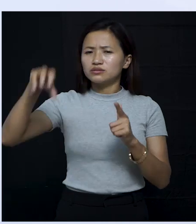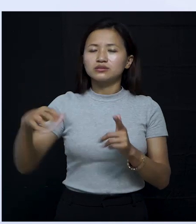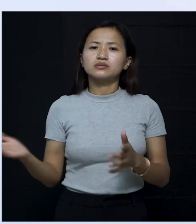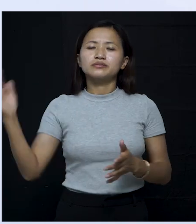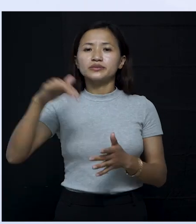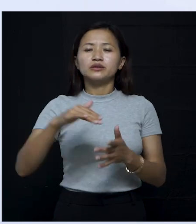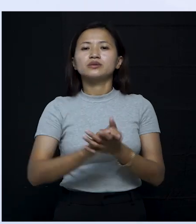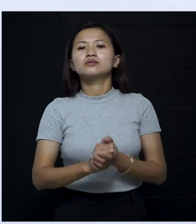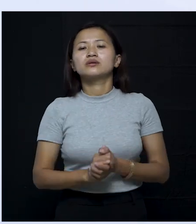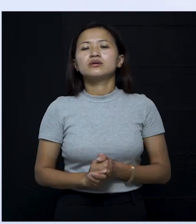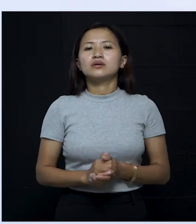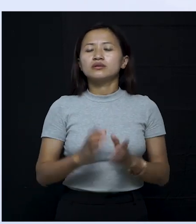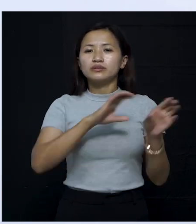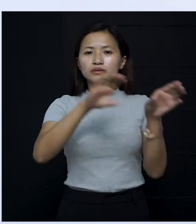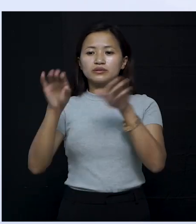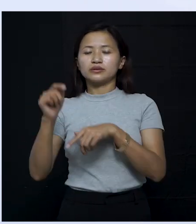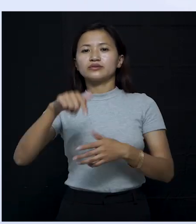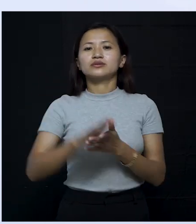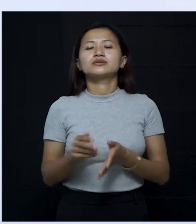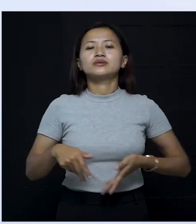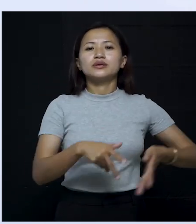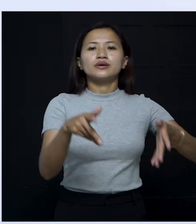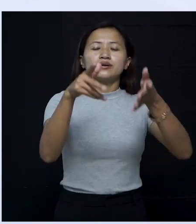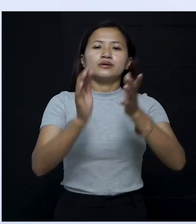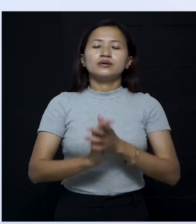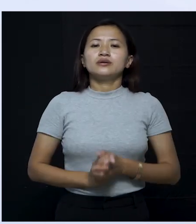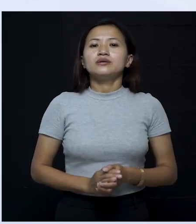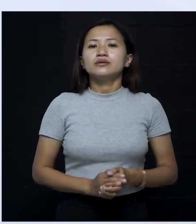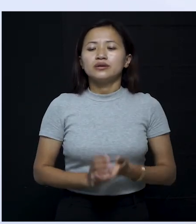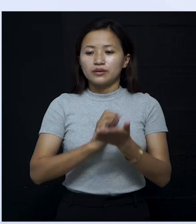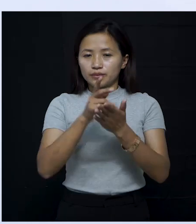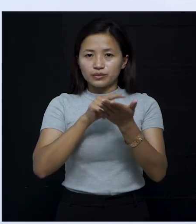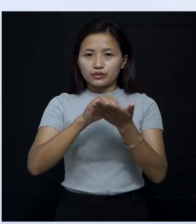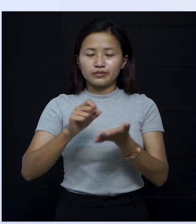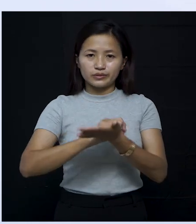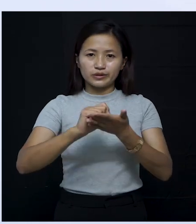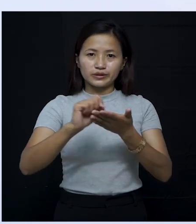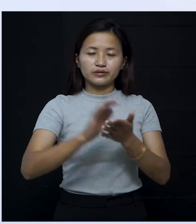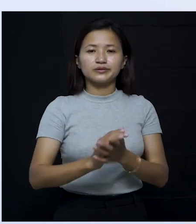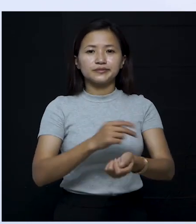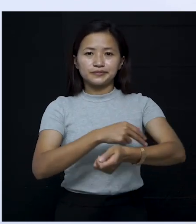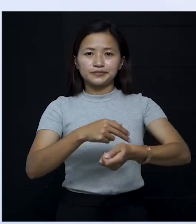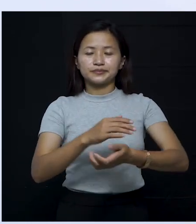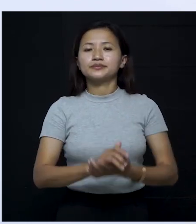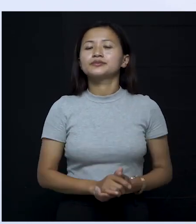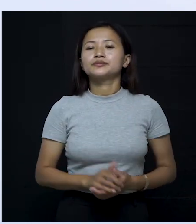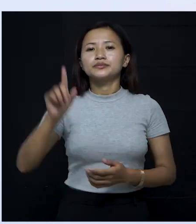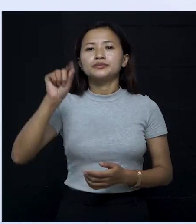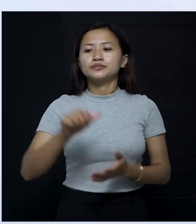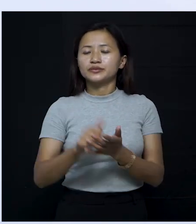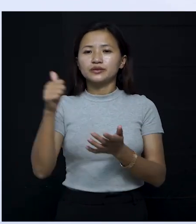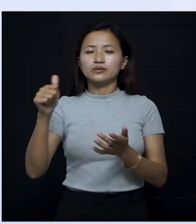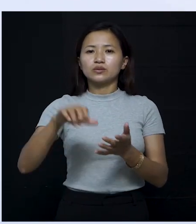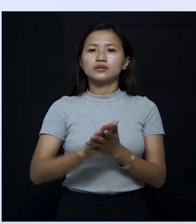So that is what you can do regarding this rivers, okay, apart from writing the names. Then the other one is to do with